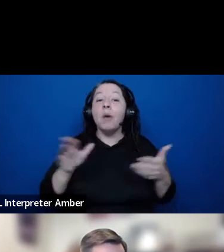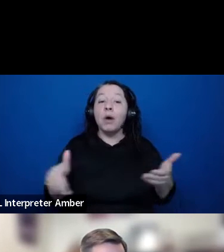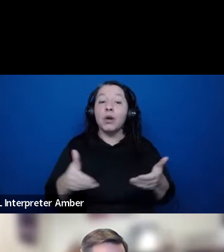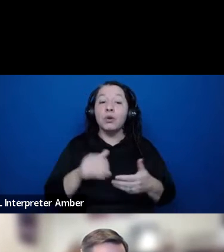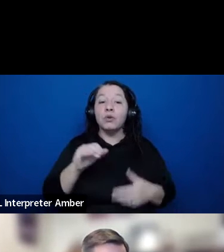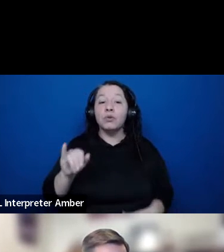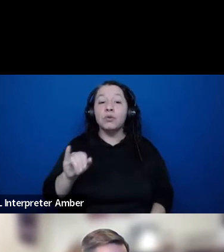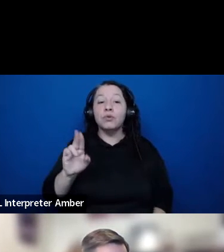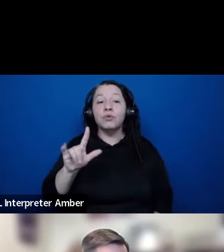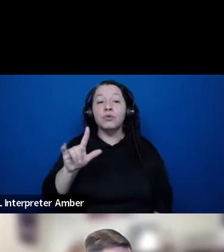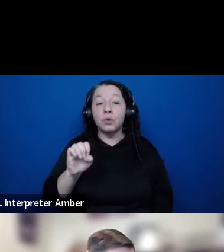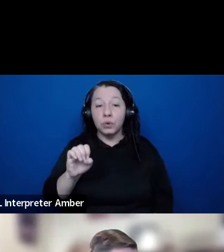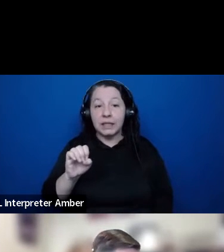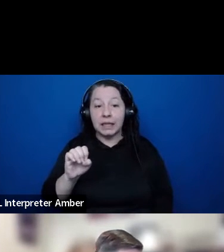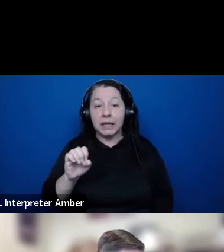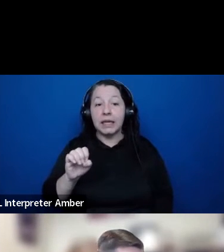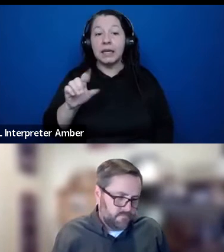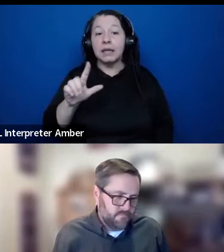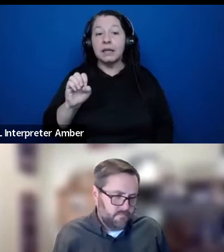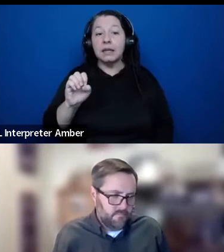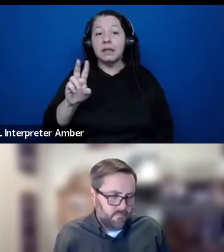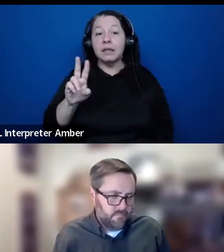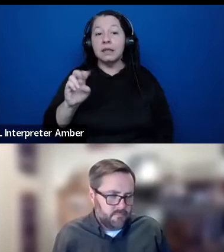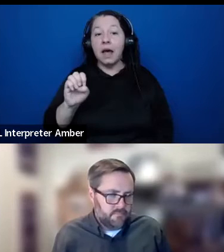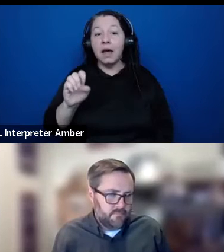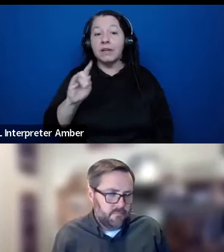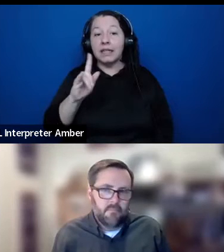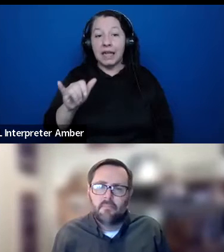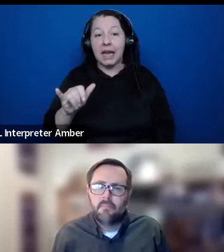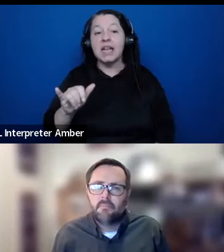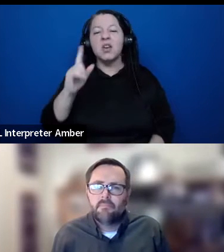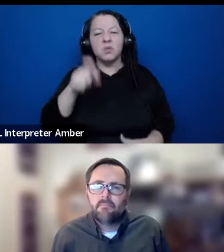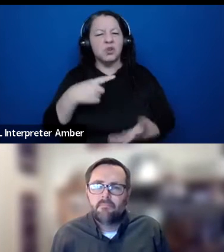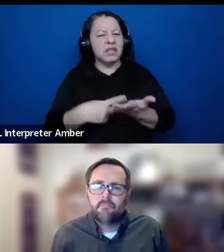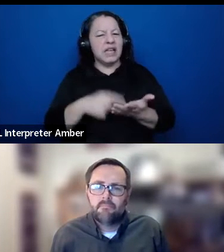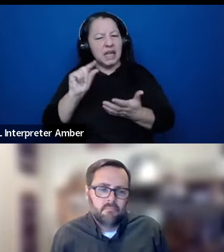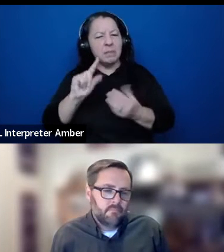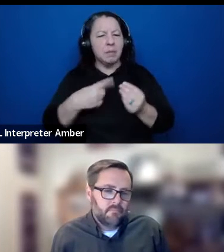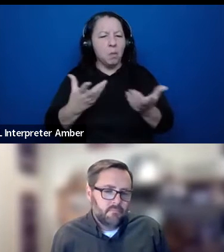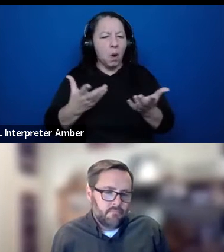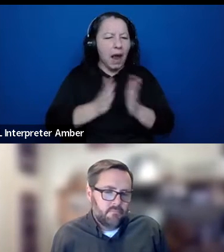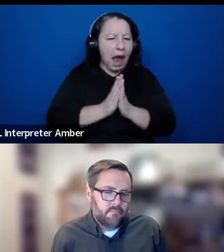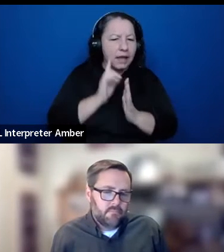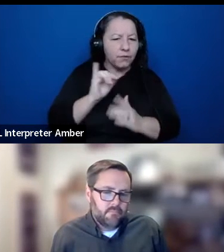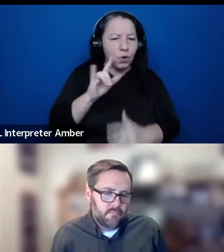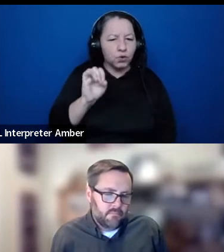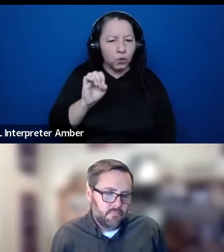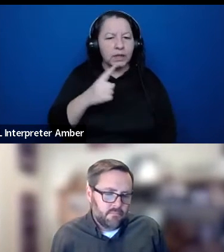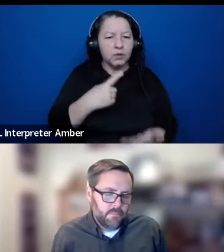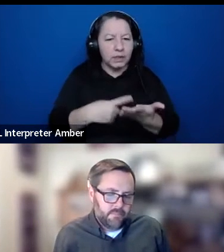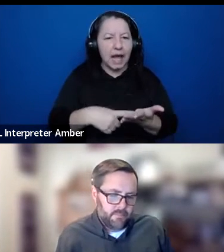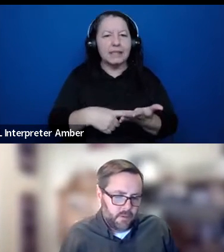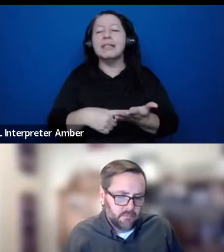Julie. I think we should talk a little bit about what we were going to have Julie talk about. I know everybody, or most of you may have saw the news that